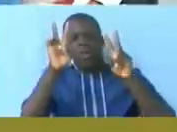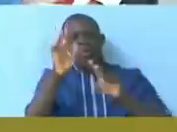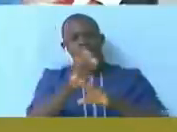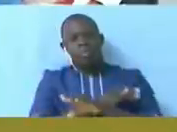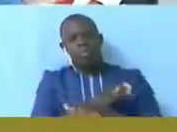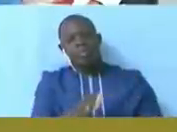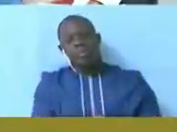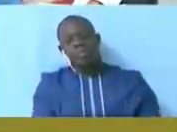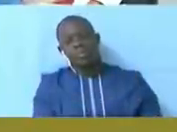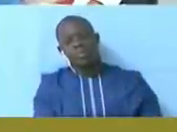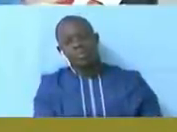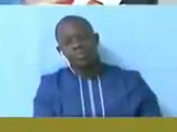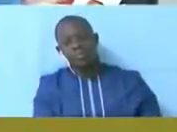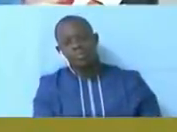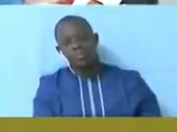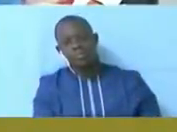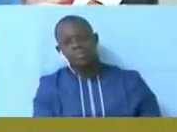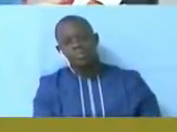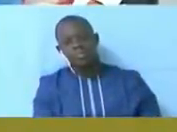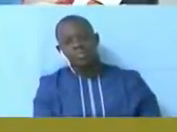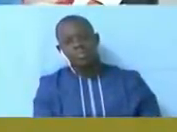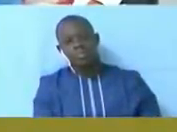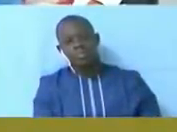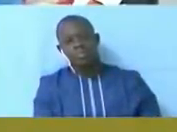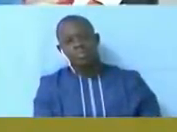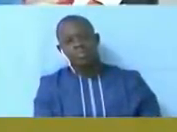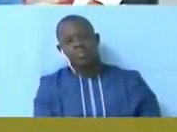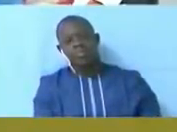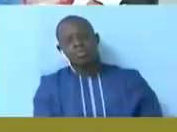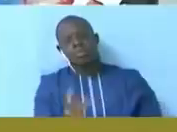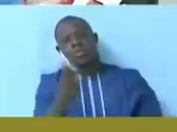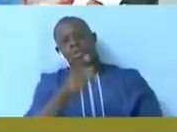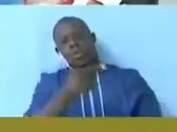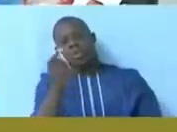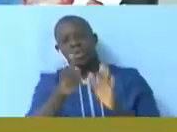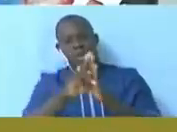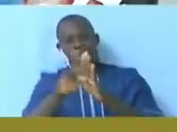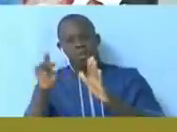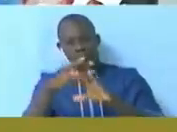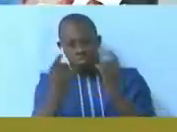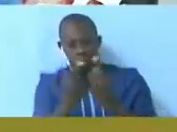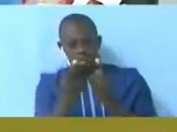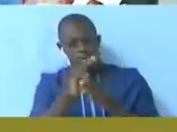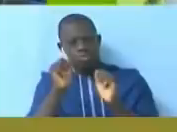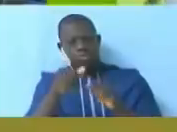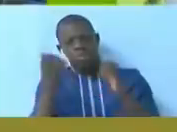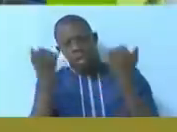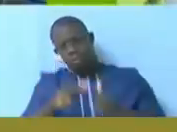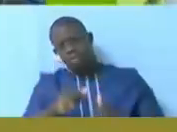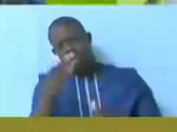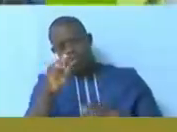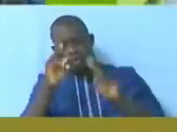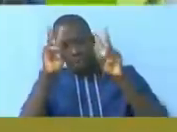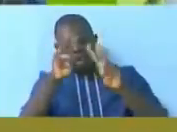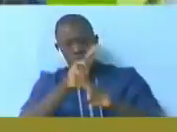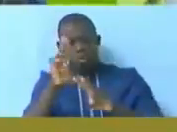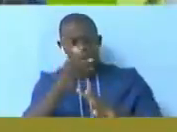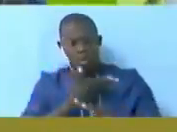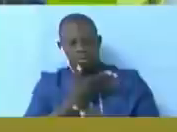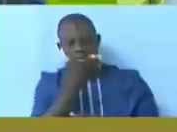Yes. So definitely something like that would not have happened if Jame did not actually consent to it. Of course, I mean, you cannot get the Secretary